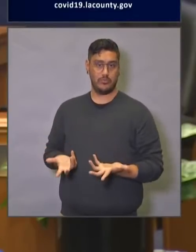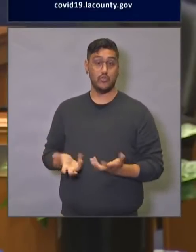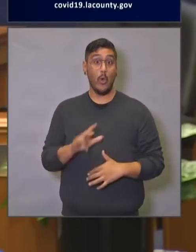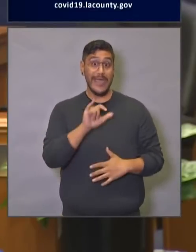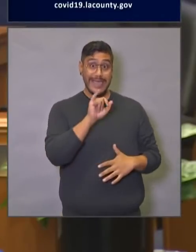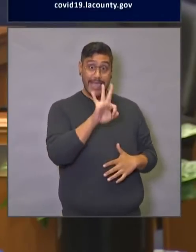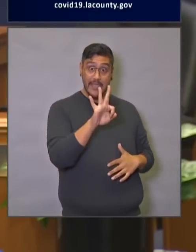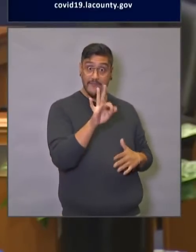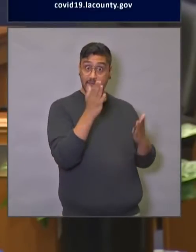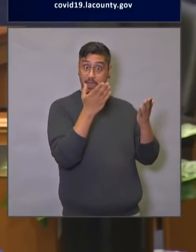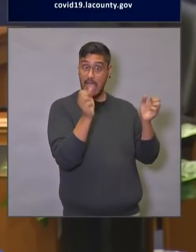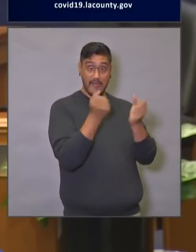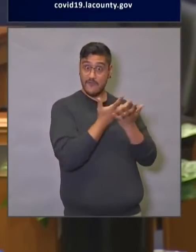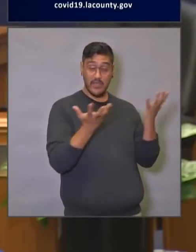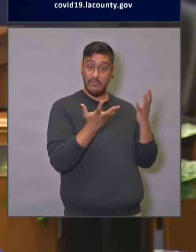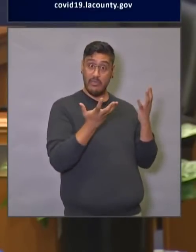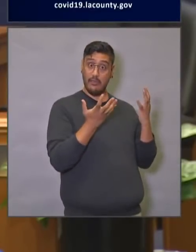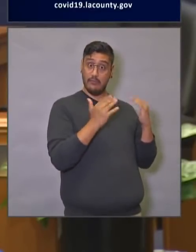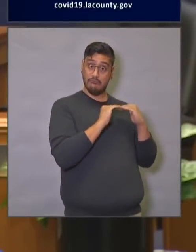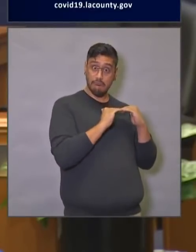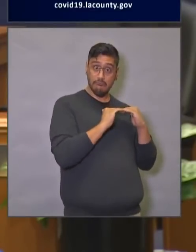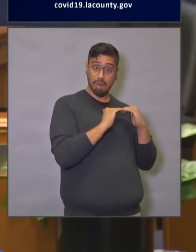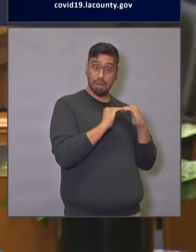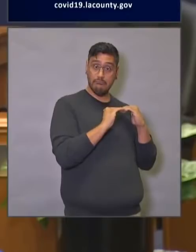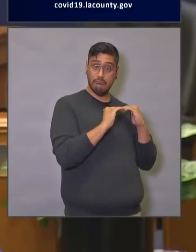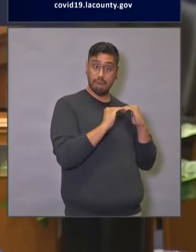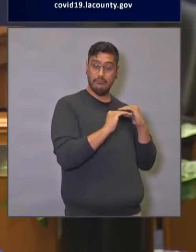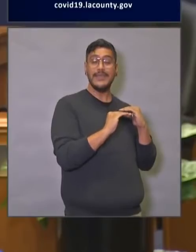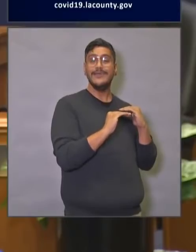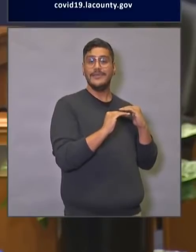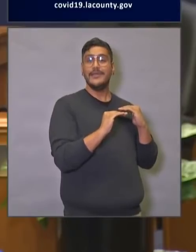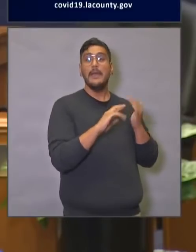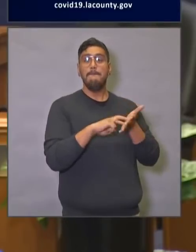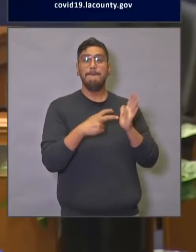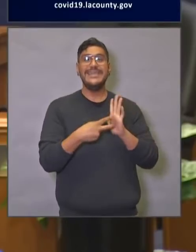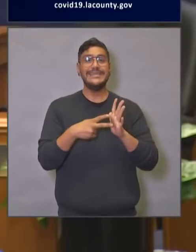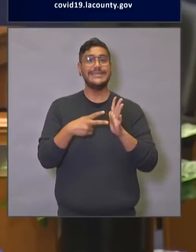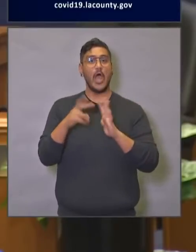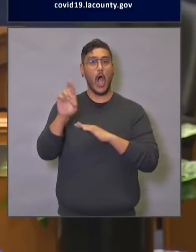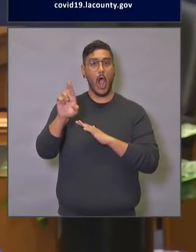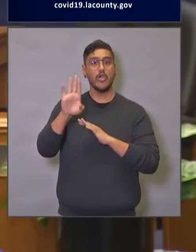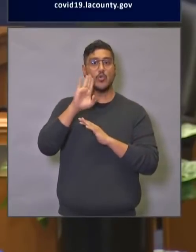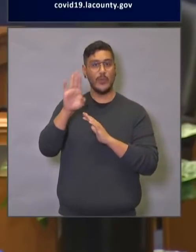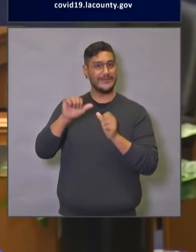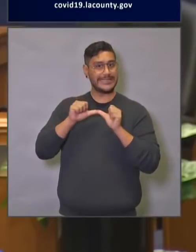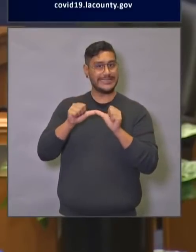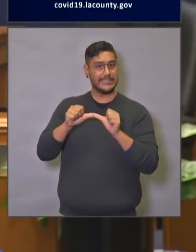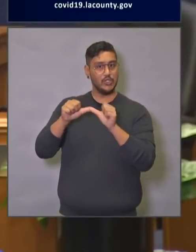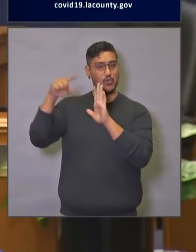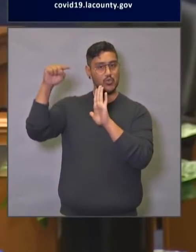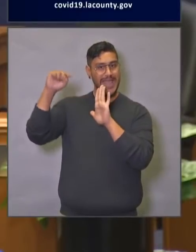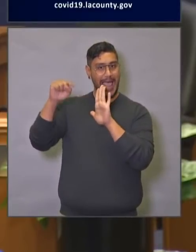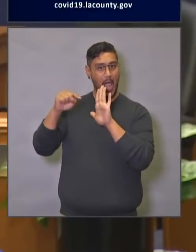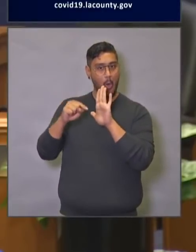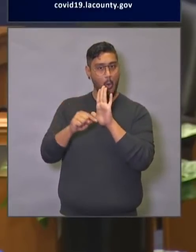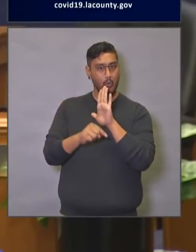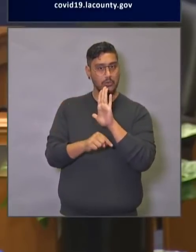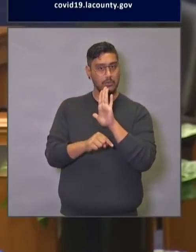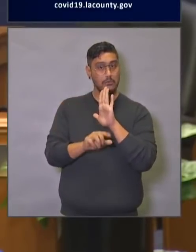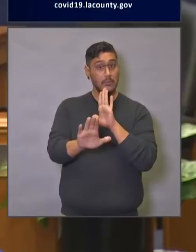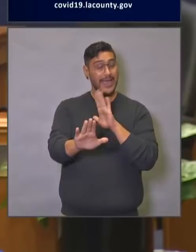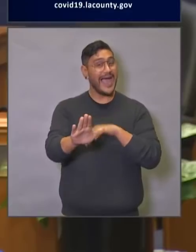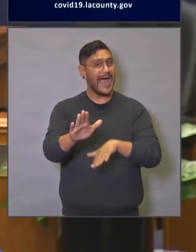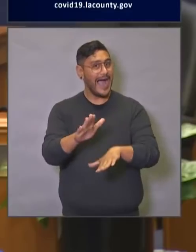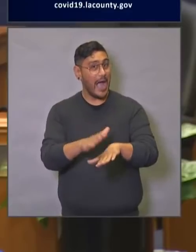we'll continue to see those numbers decline in hospitalization rates. I'll also caution you, though, however, just